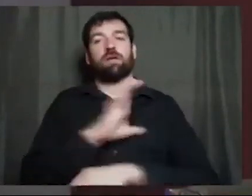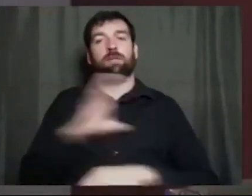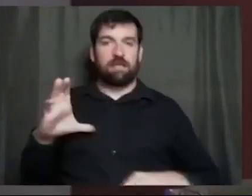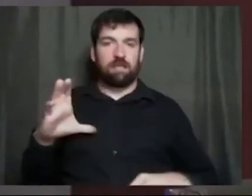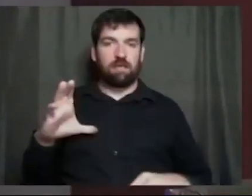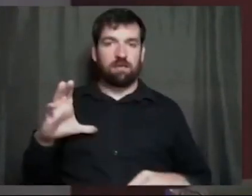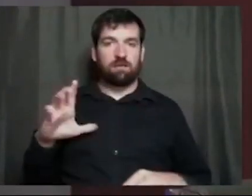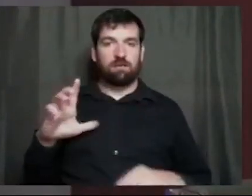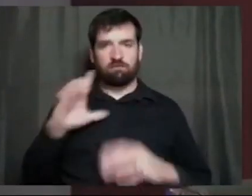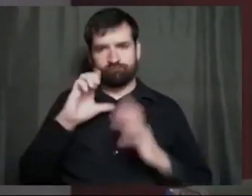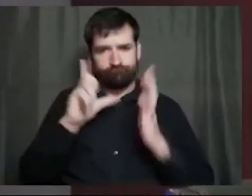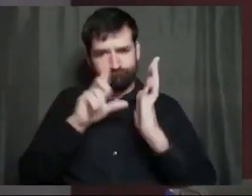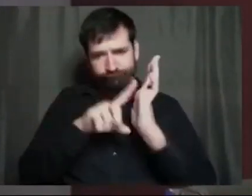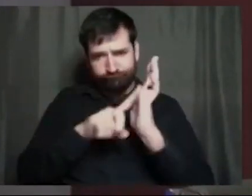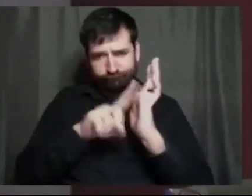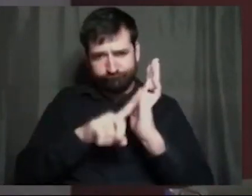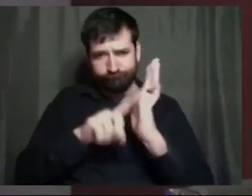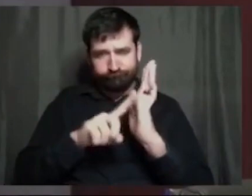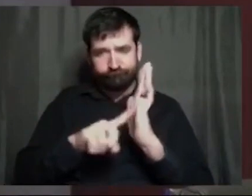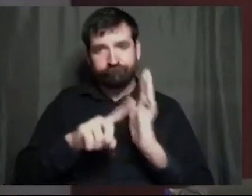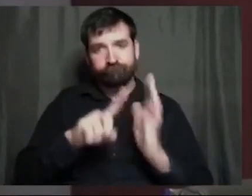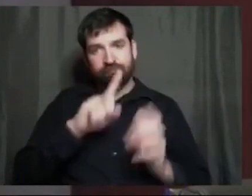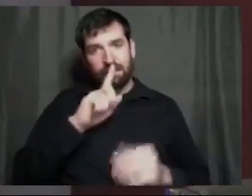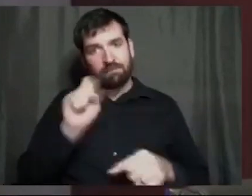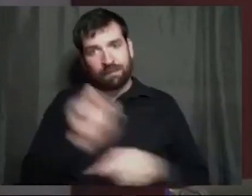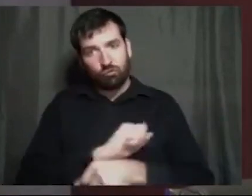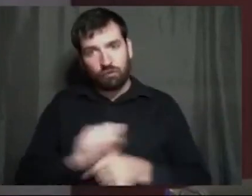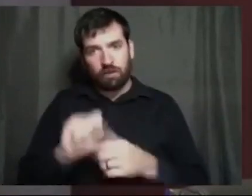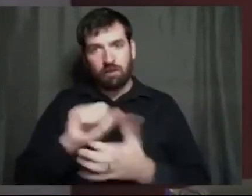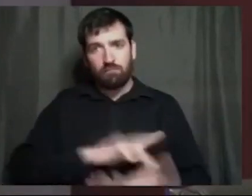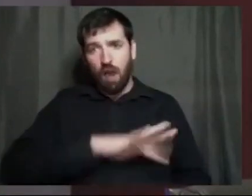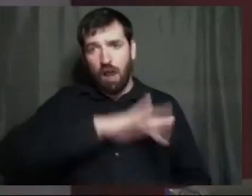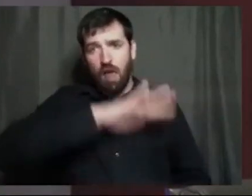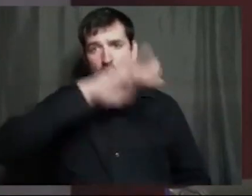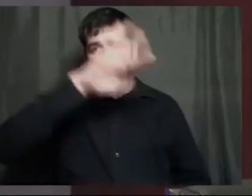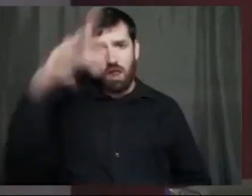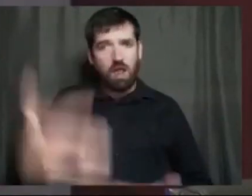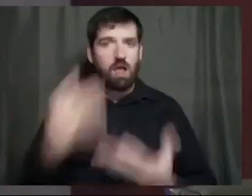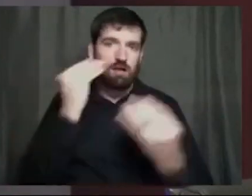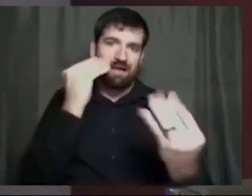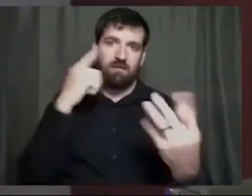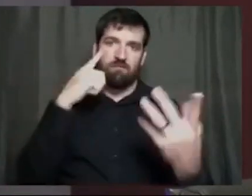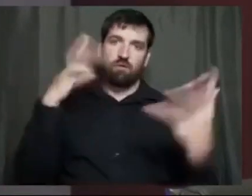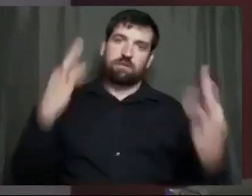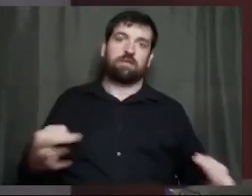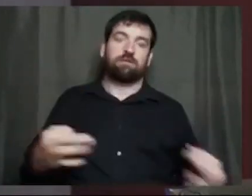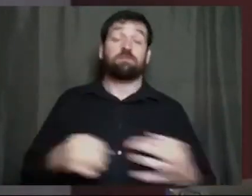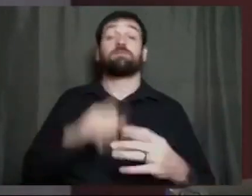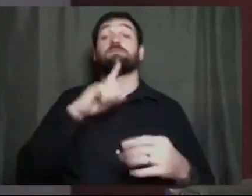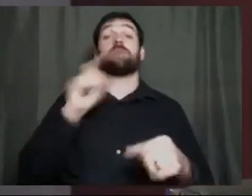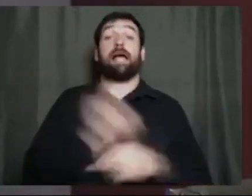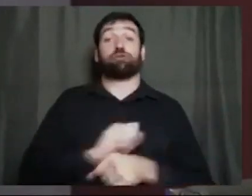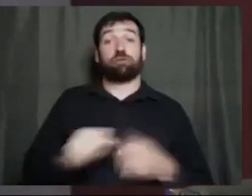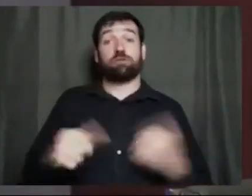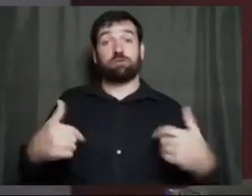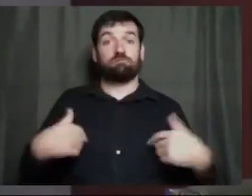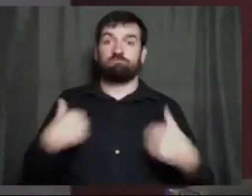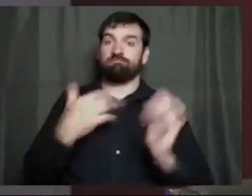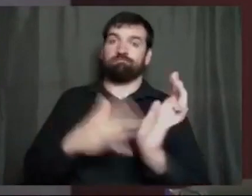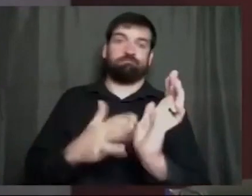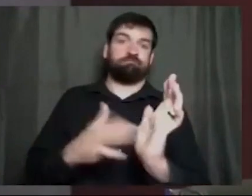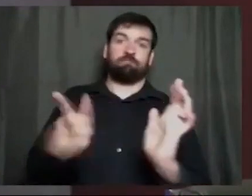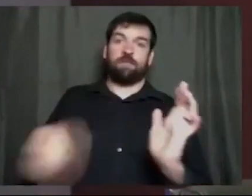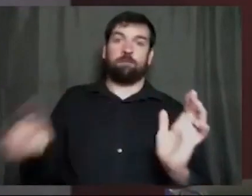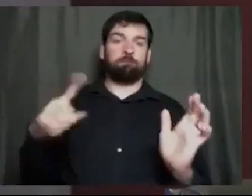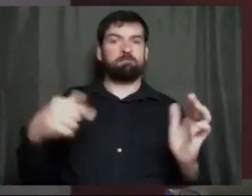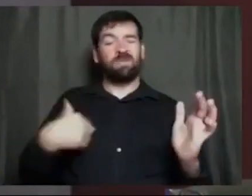through literally a mountain of data to be able to make these decisions. So actually, I applaud them. I am incredibly impressed